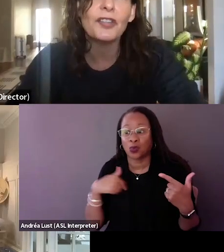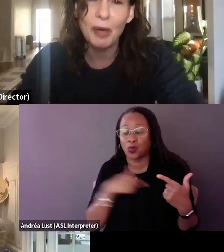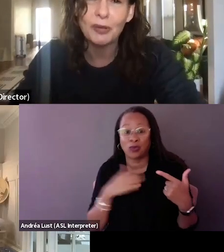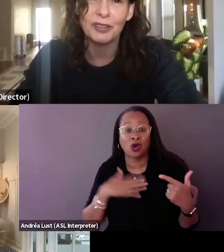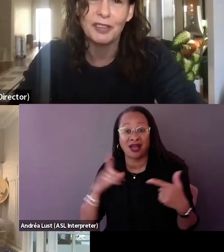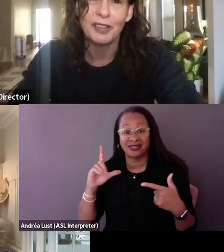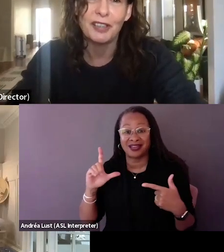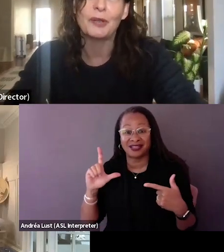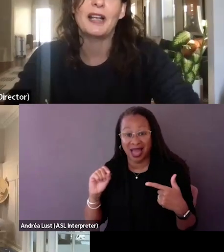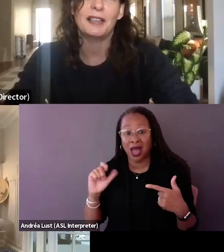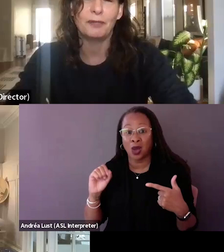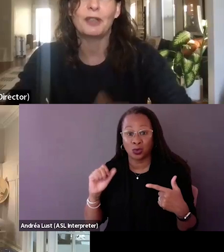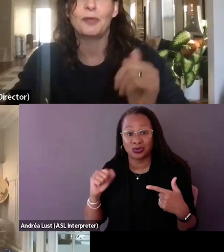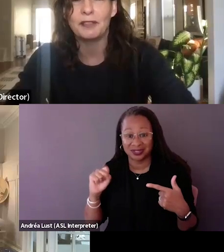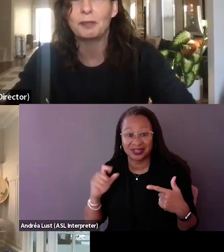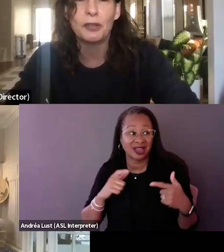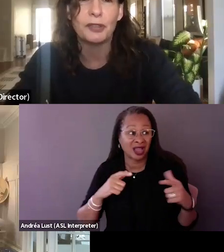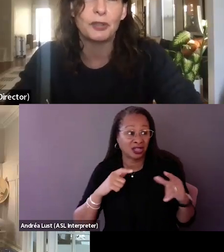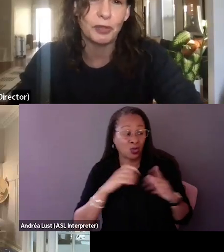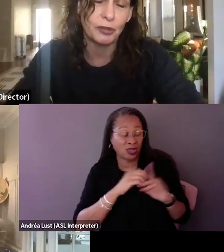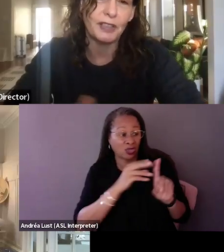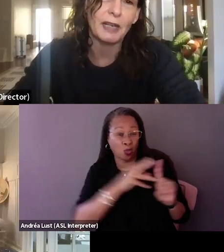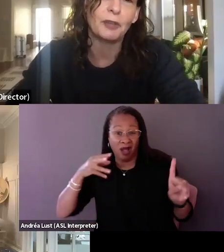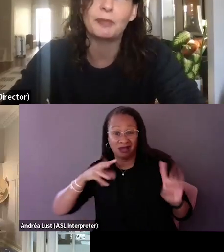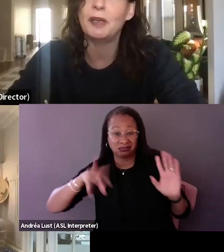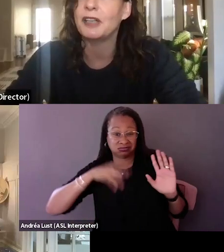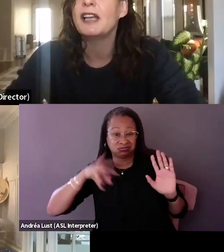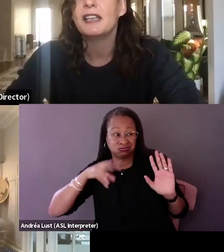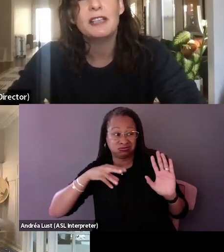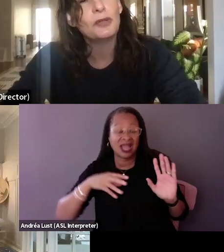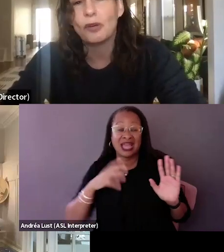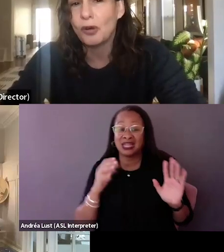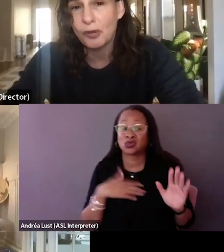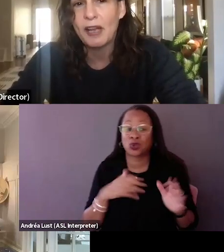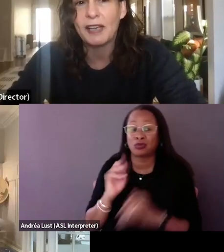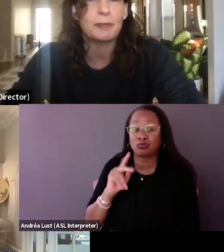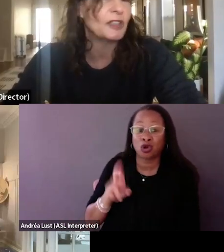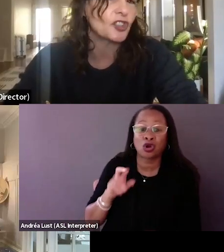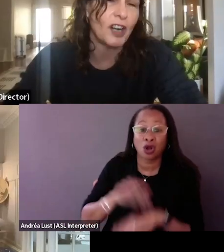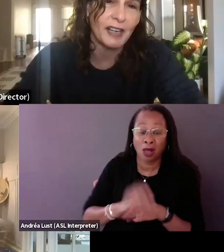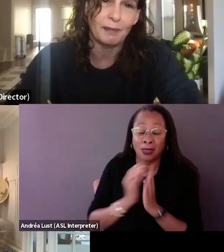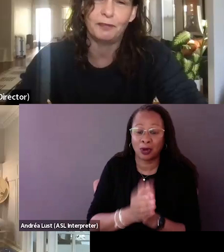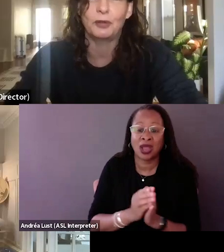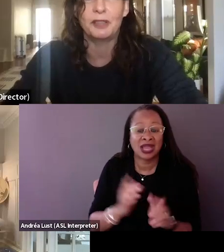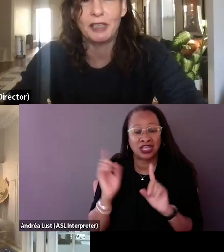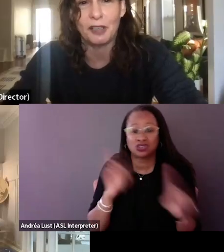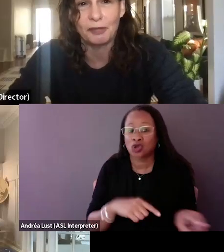He's on the boat, and with one of his brokers who was shooting the camera on the boat. He goes all the way. He's been shot at before in the Mekong River.